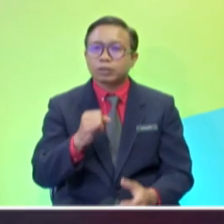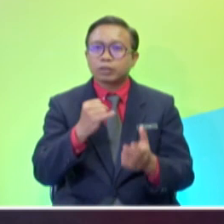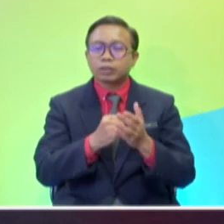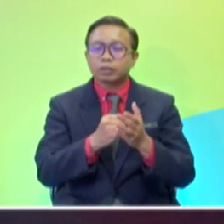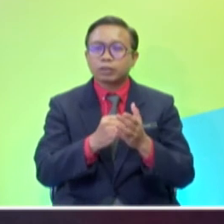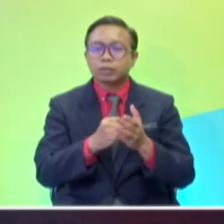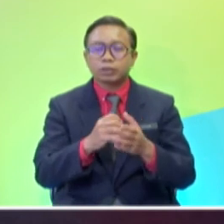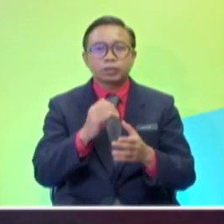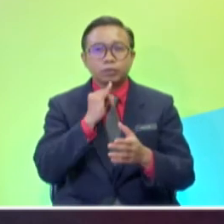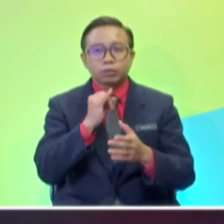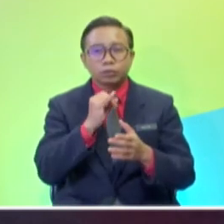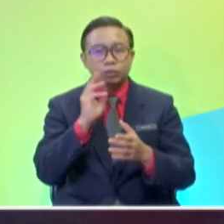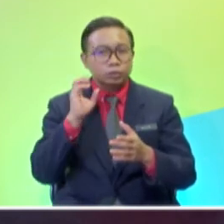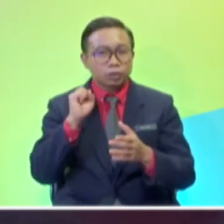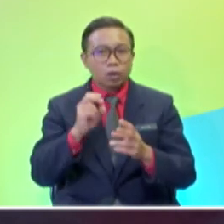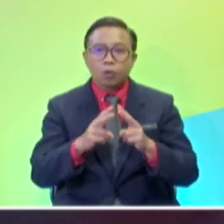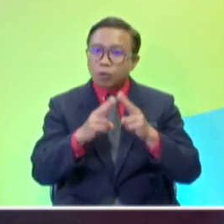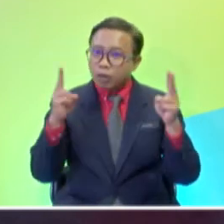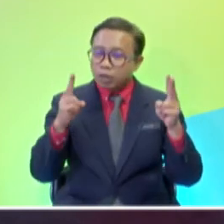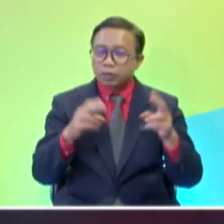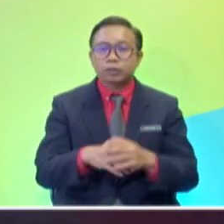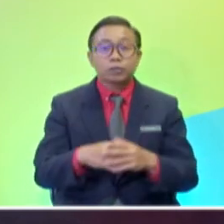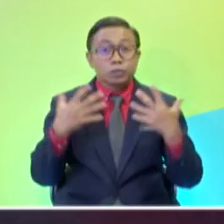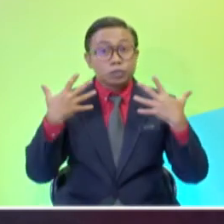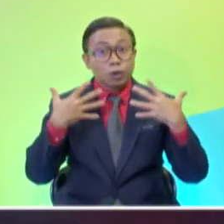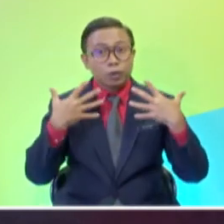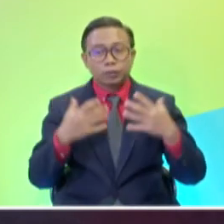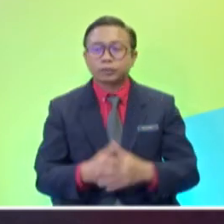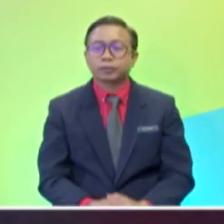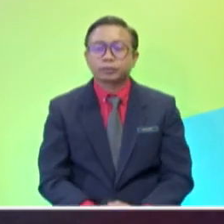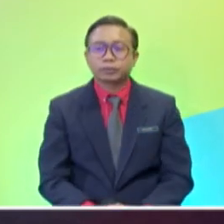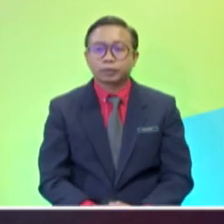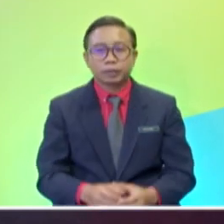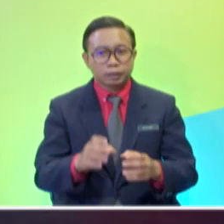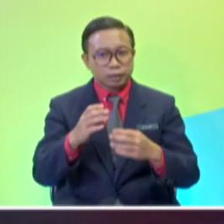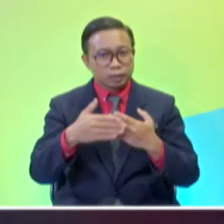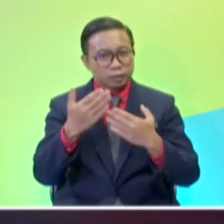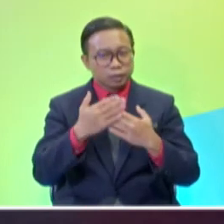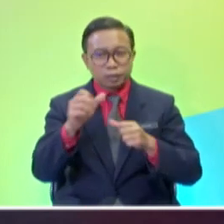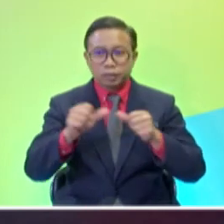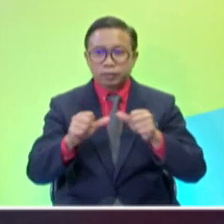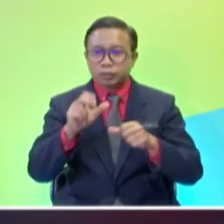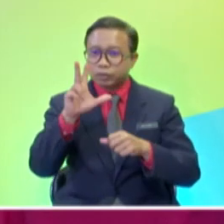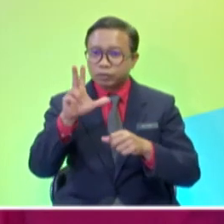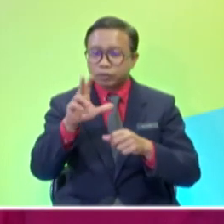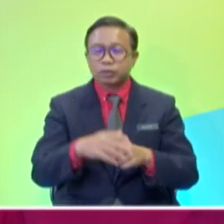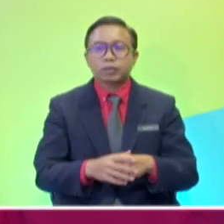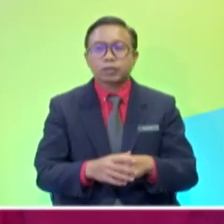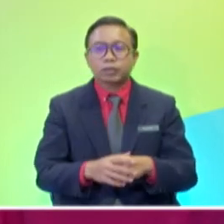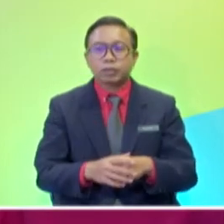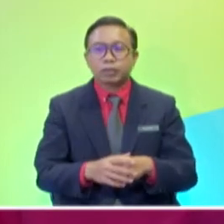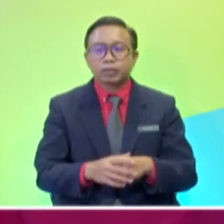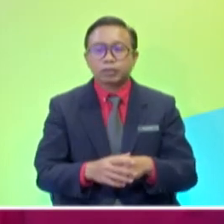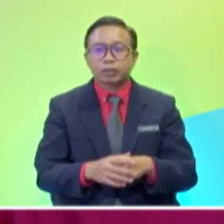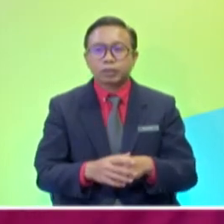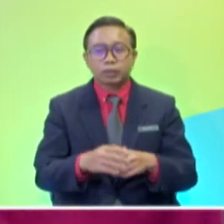big shop. Yes, wonderful. right. Okay, very easy activities. And I have 3 extra sentences, but I'm going to